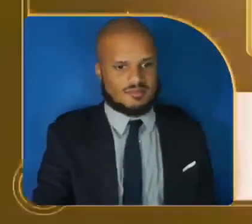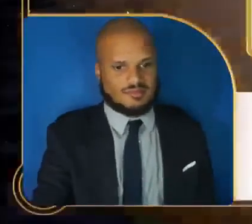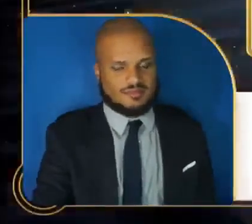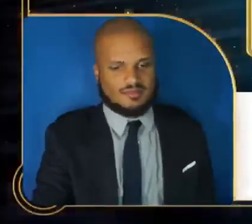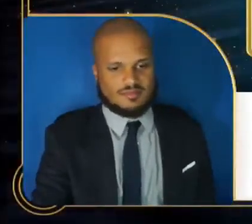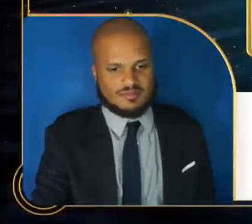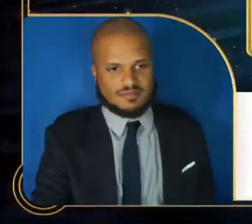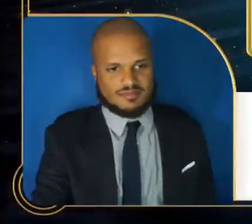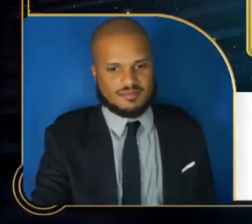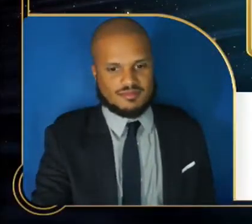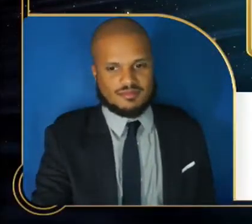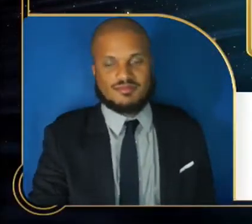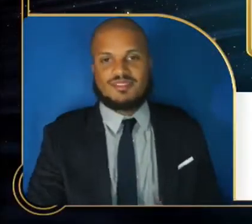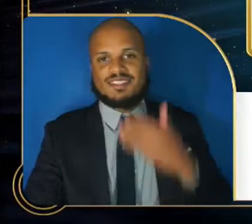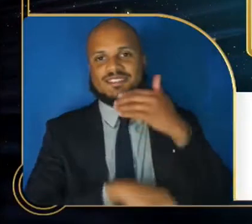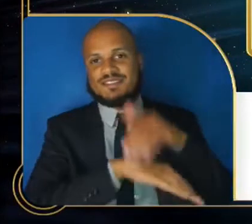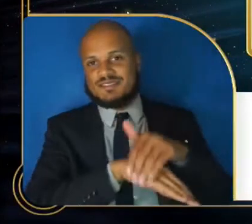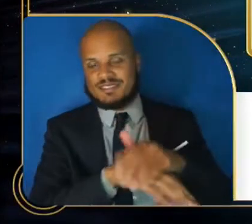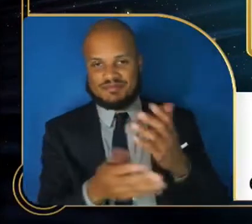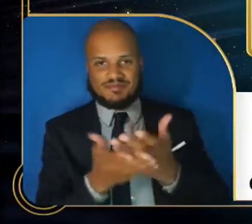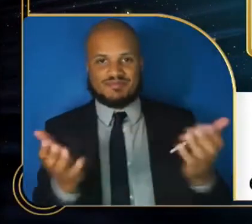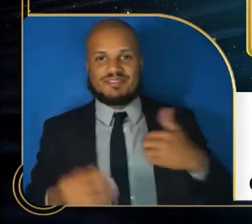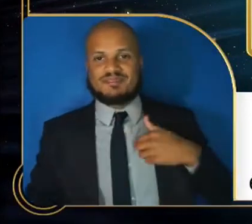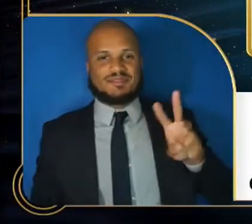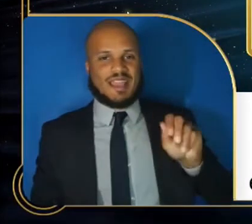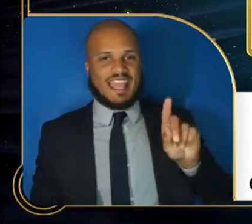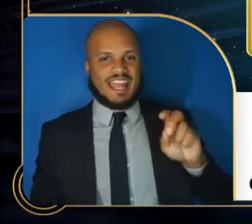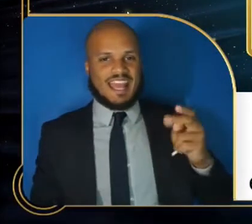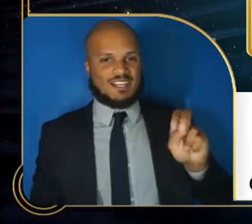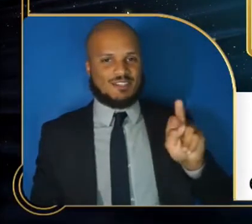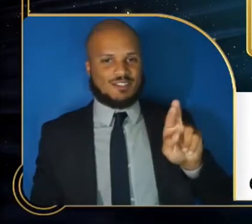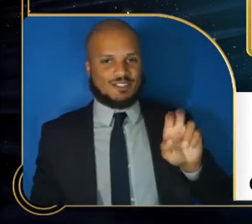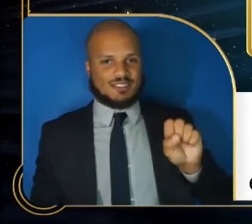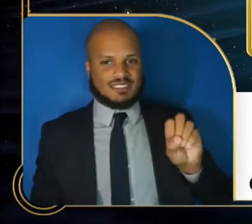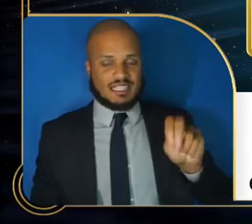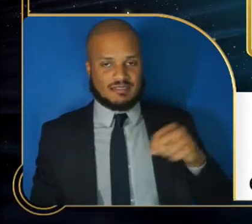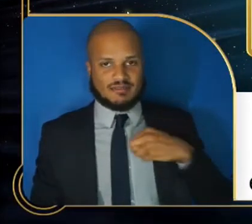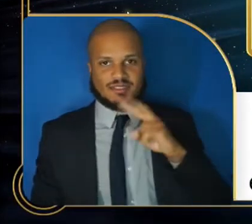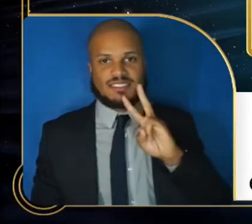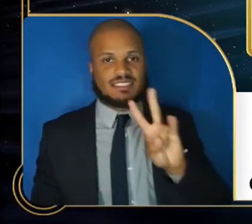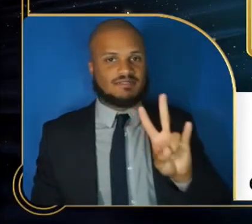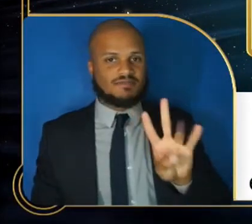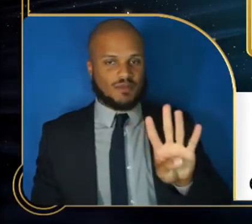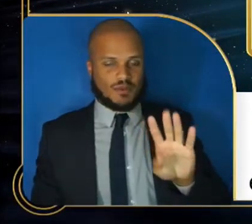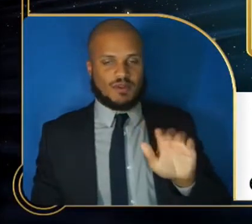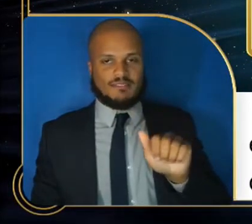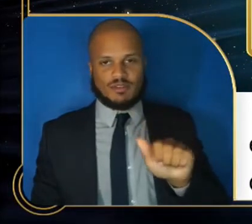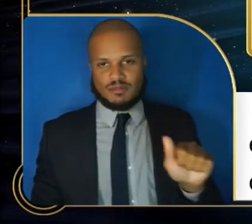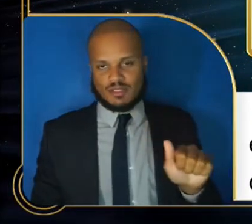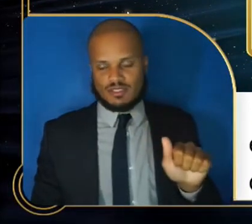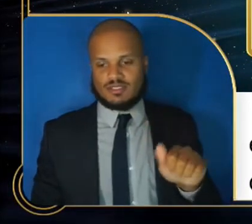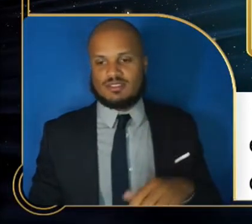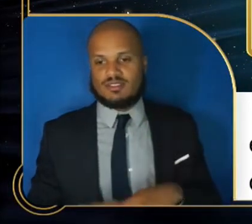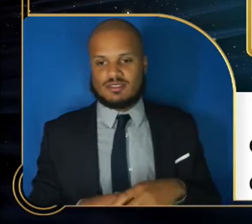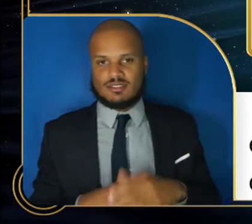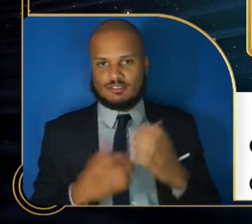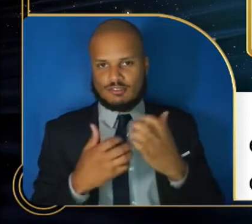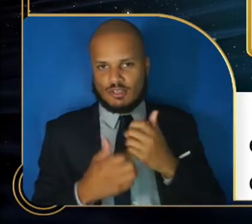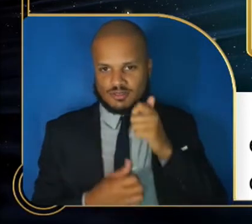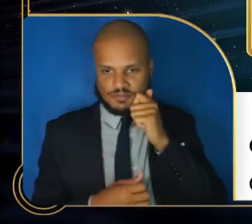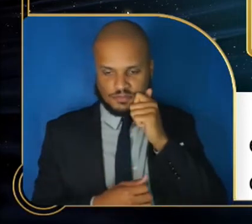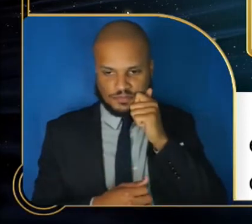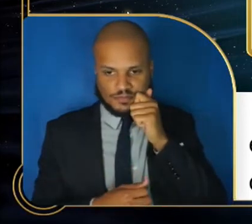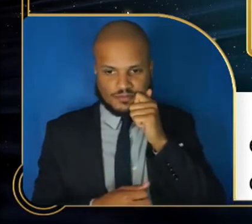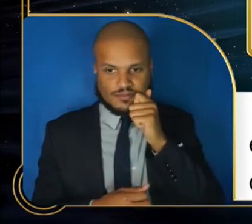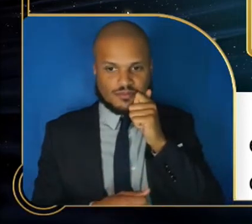Good evening, everyone. I'm Wade Henderson. I'm a 74-year-old African-American, dark complexion, with